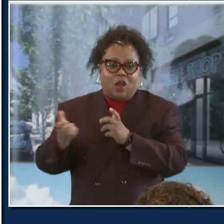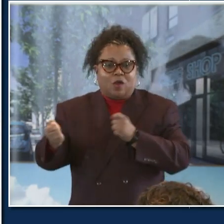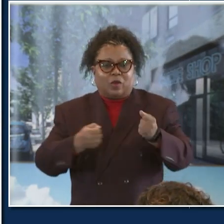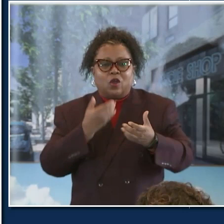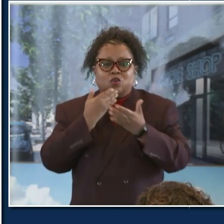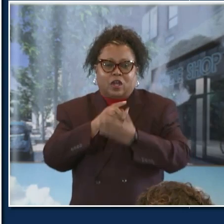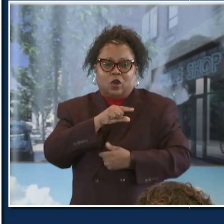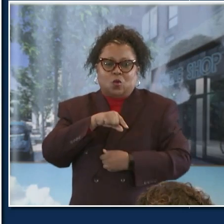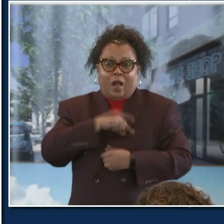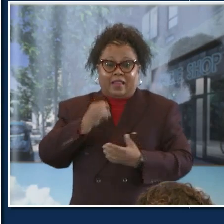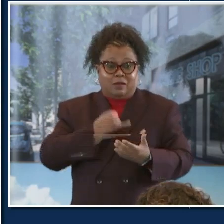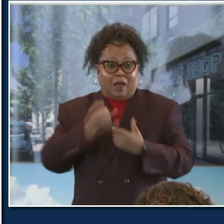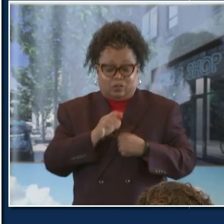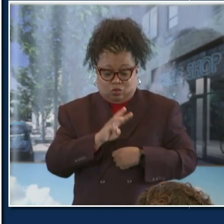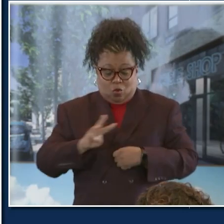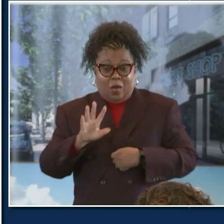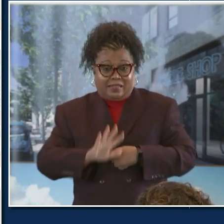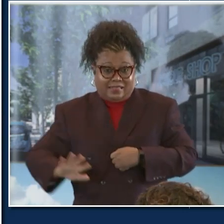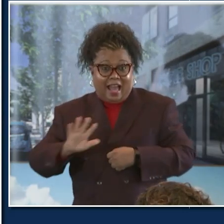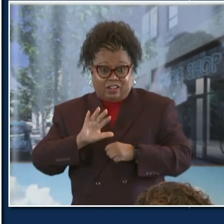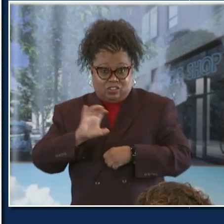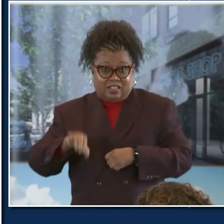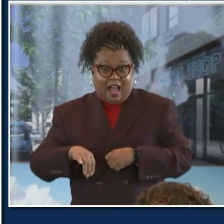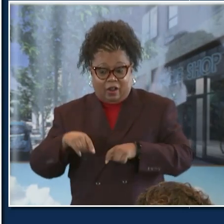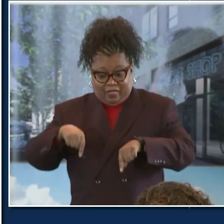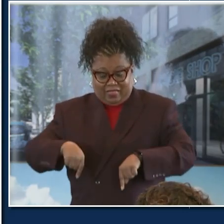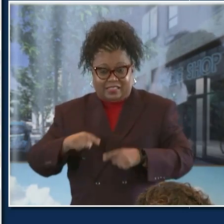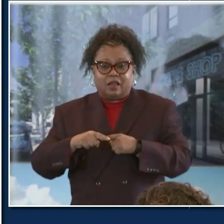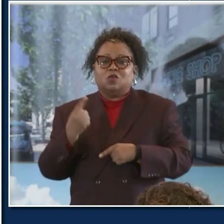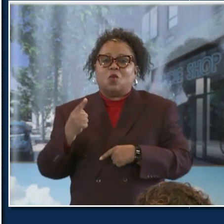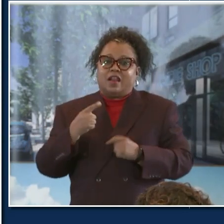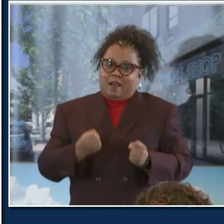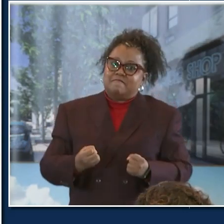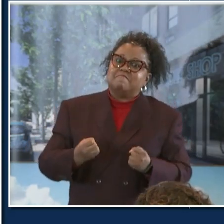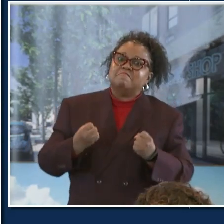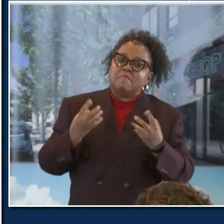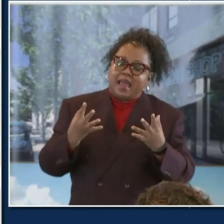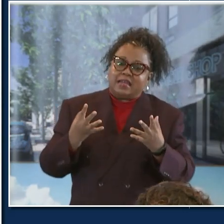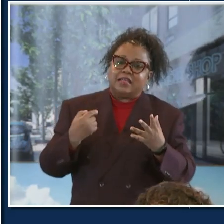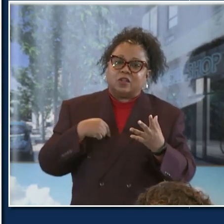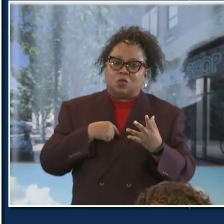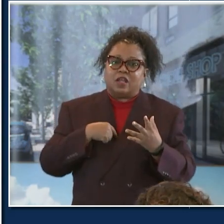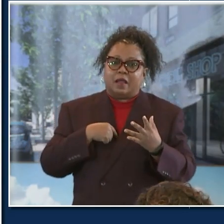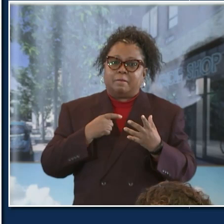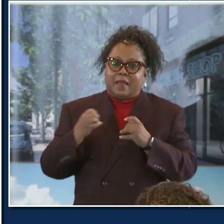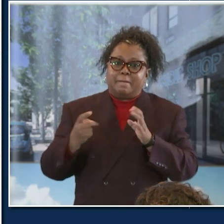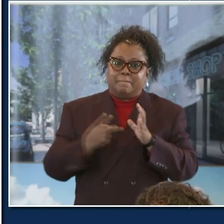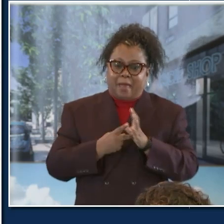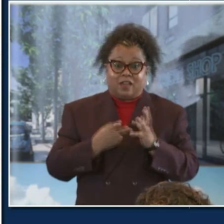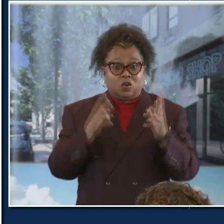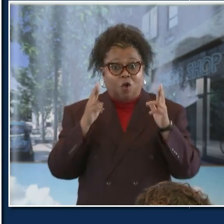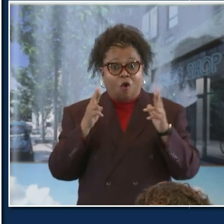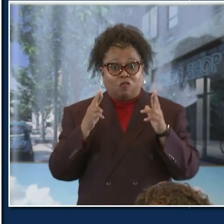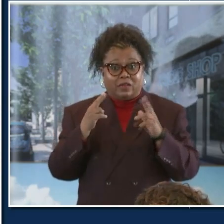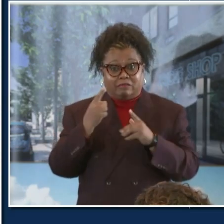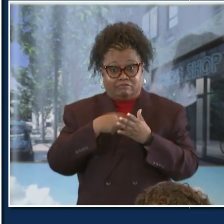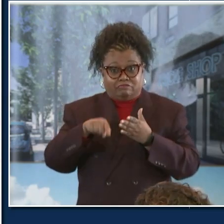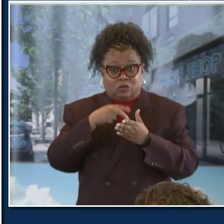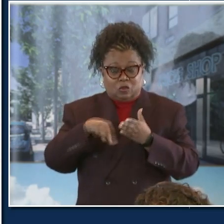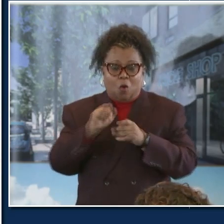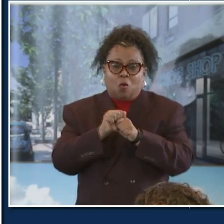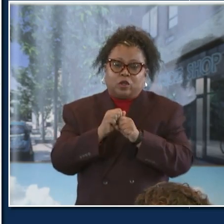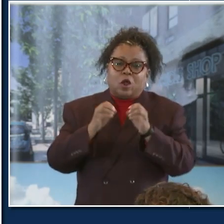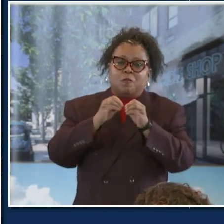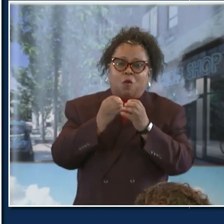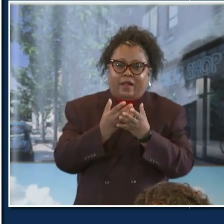good quality projects to the west side of Chicago, this being one of many that we will be, and we'll be back here hopefully in a couple of weeks working on